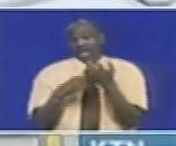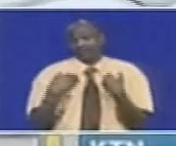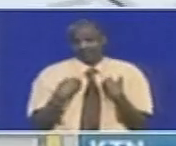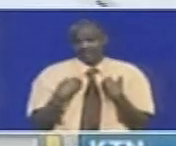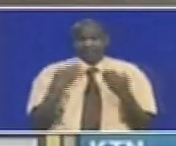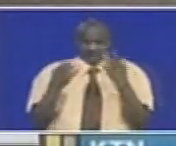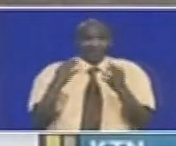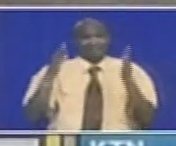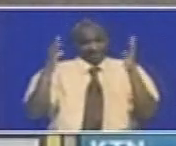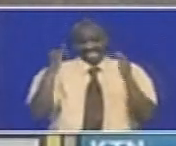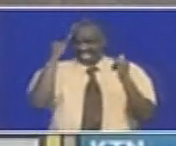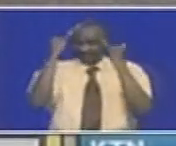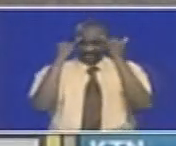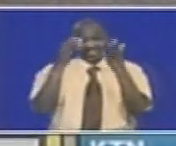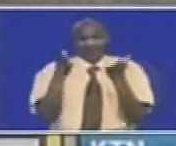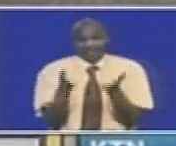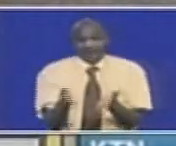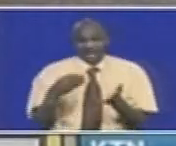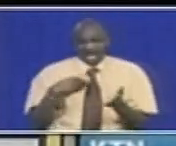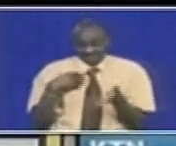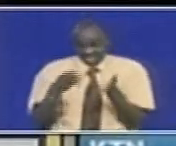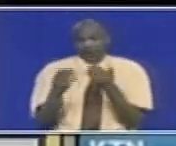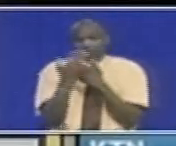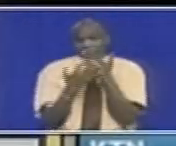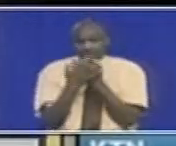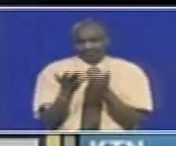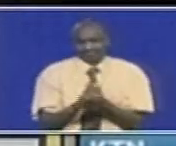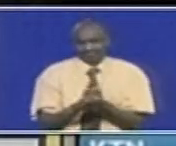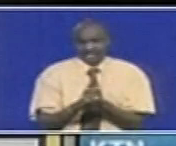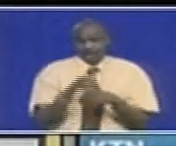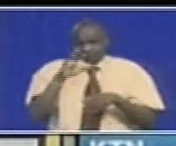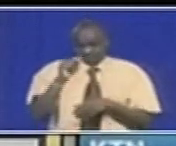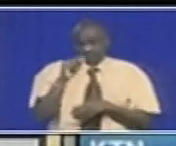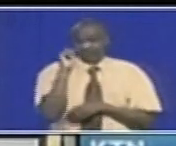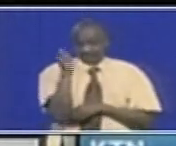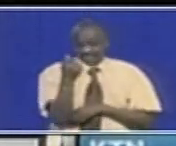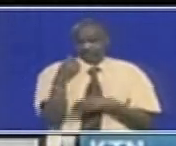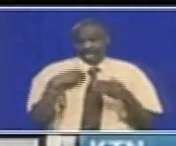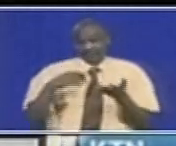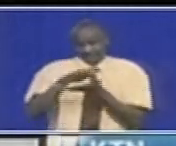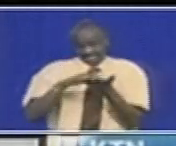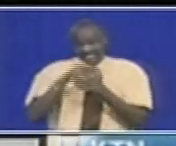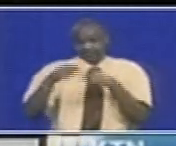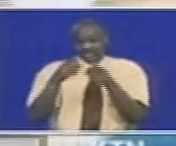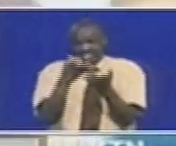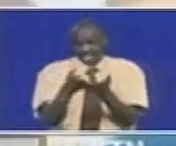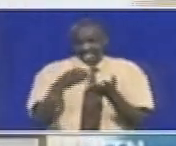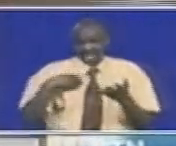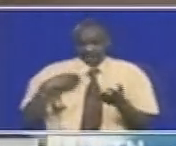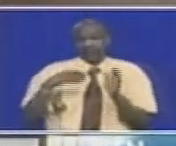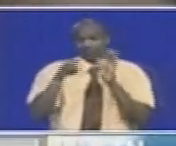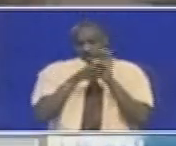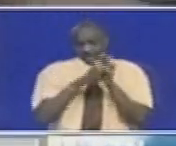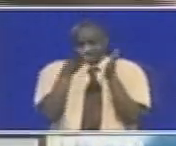biggest innovation yet in the evolution of the modern-day computer. From fast-performing basic processes to becoming programmed to